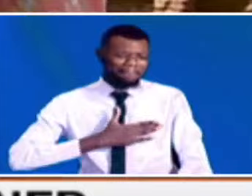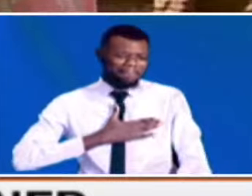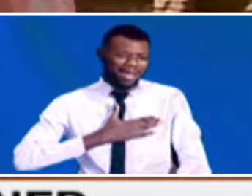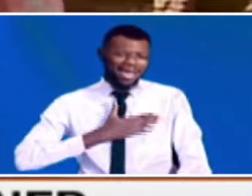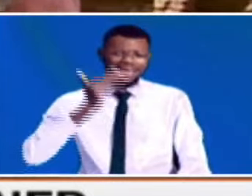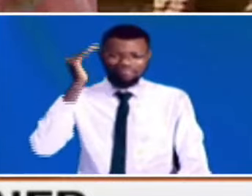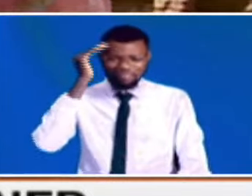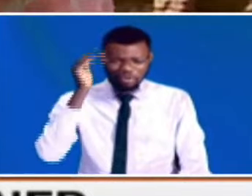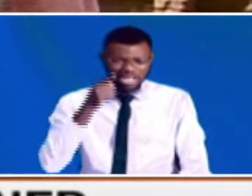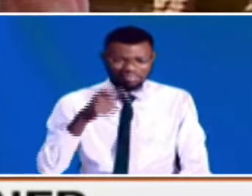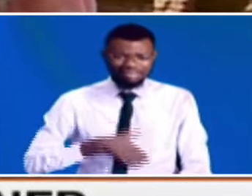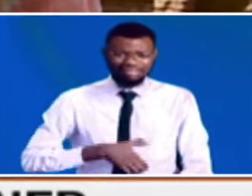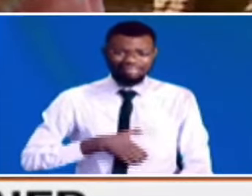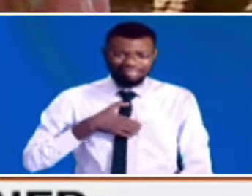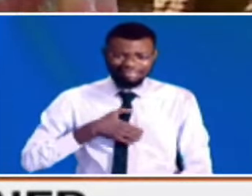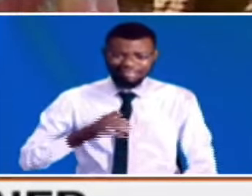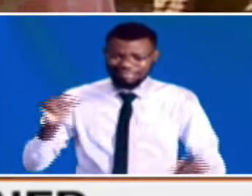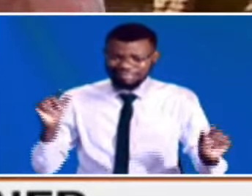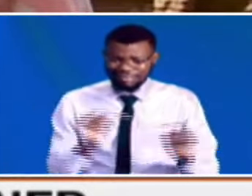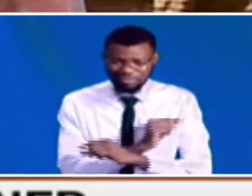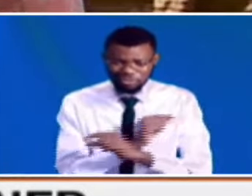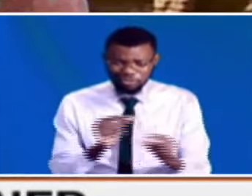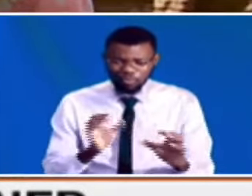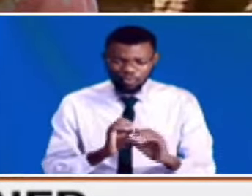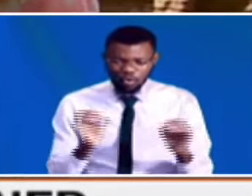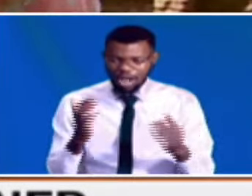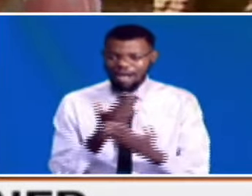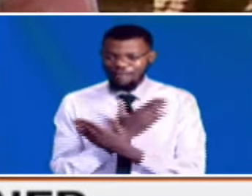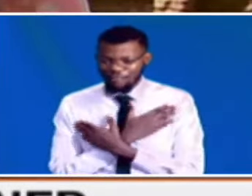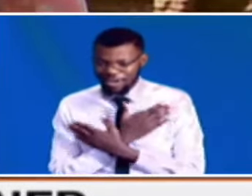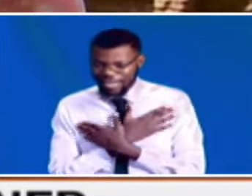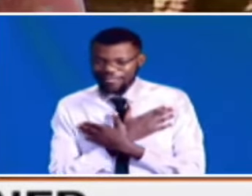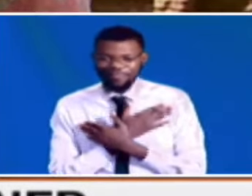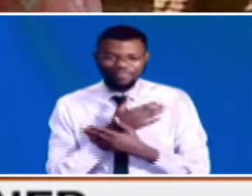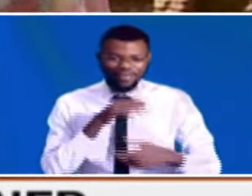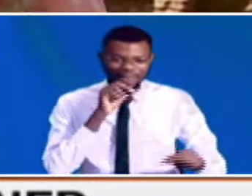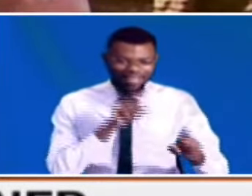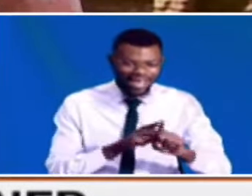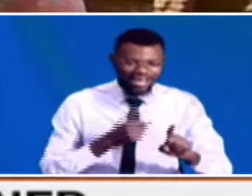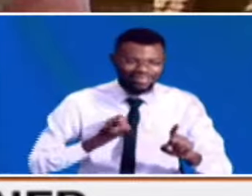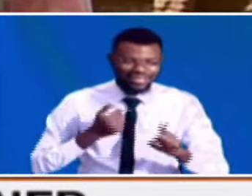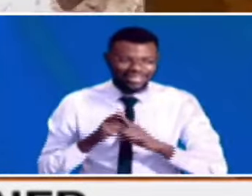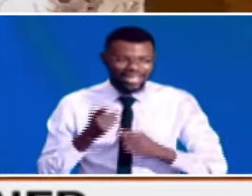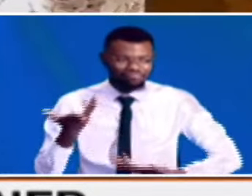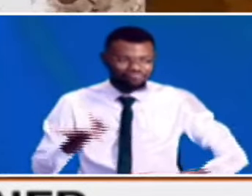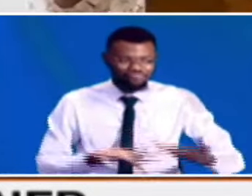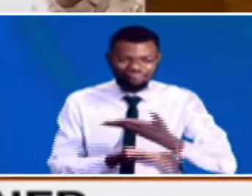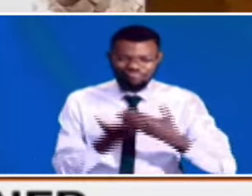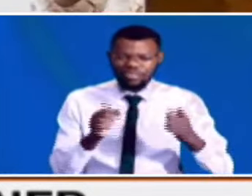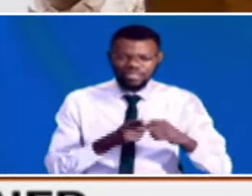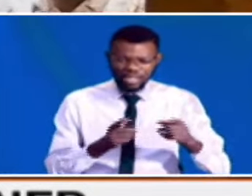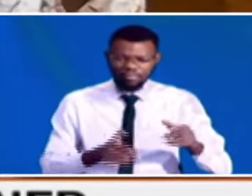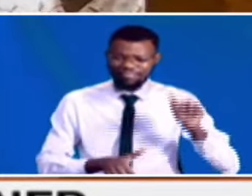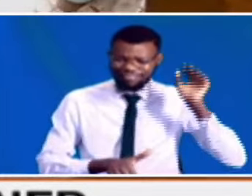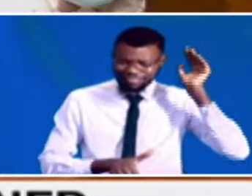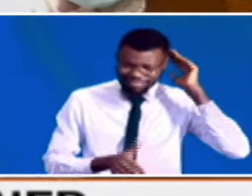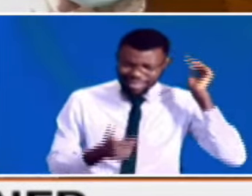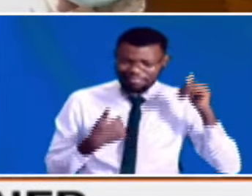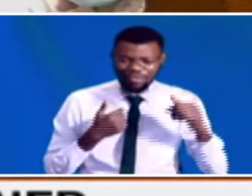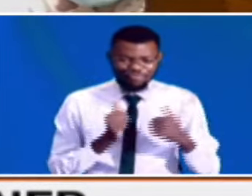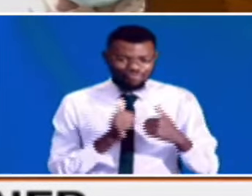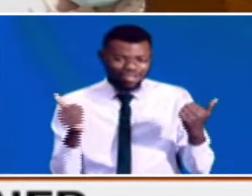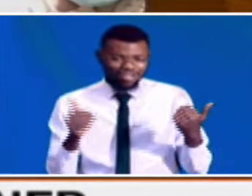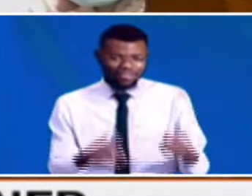him angry to that level. He's very friendly with his brothers and sisters, very obedient to me. Known among his peers